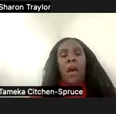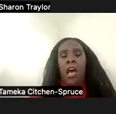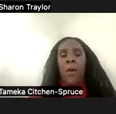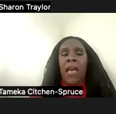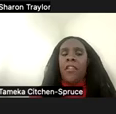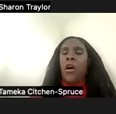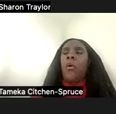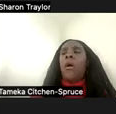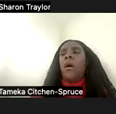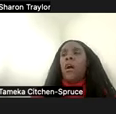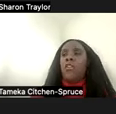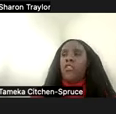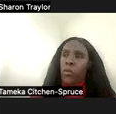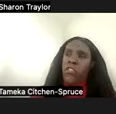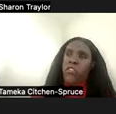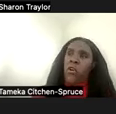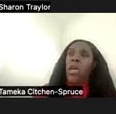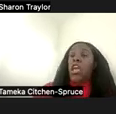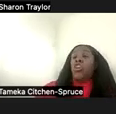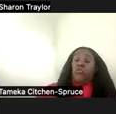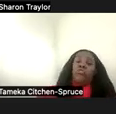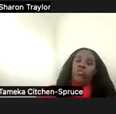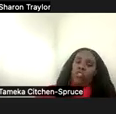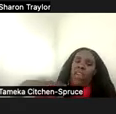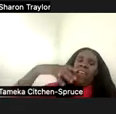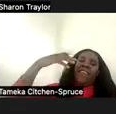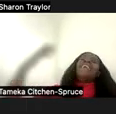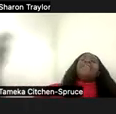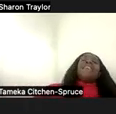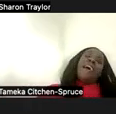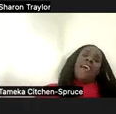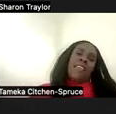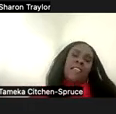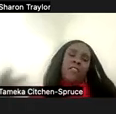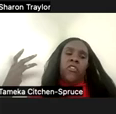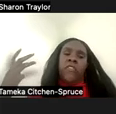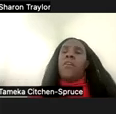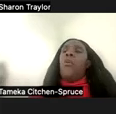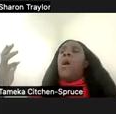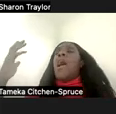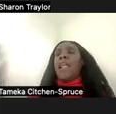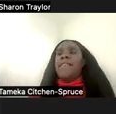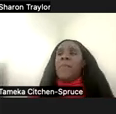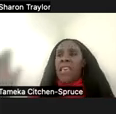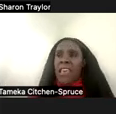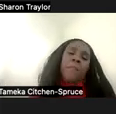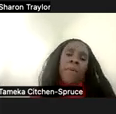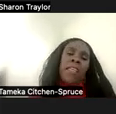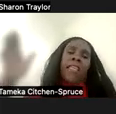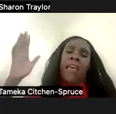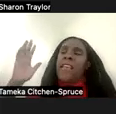interdependence. I know, you know, we're so used to, you know, as societies, you know, it's like, oh, I need to